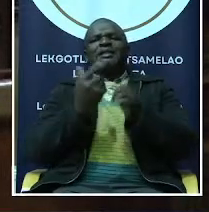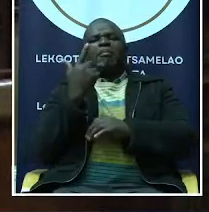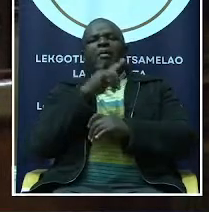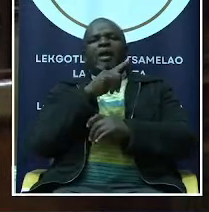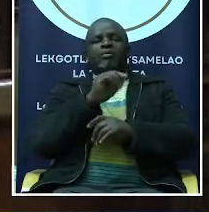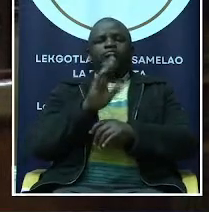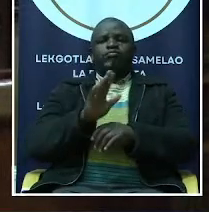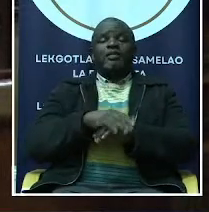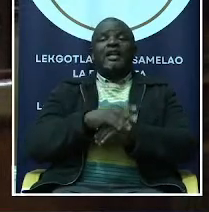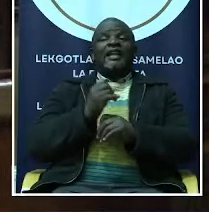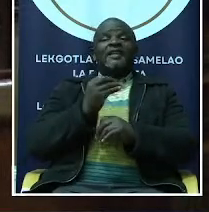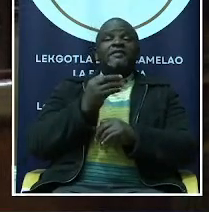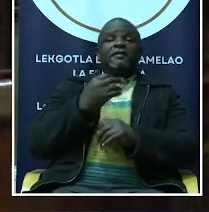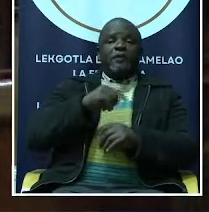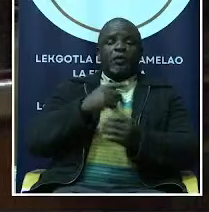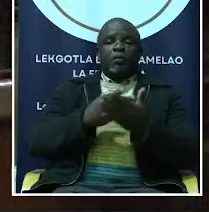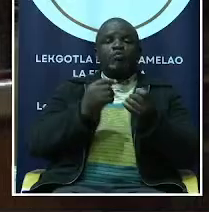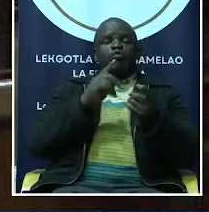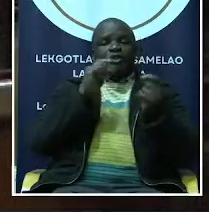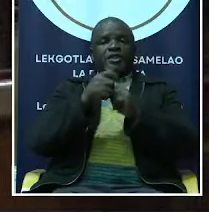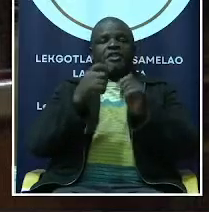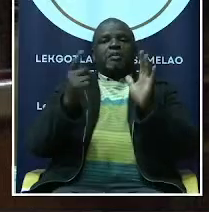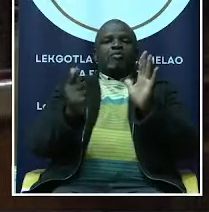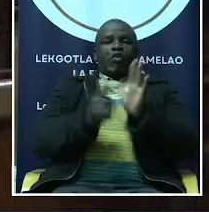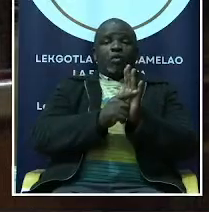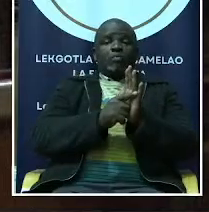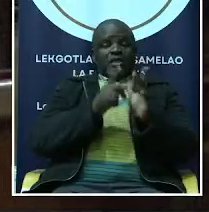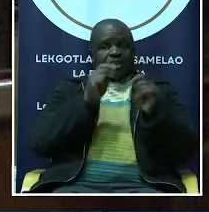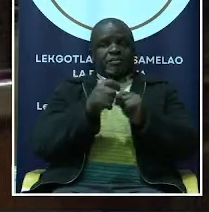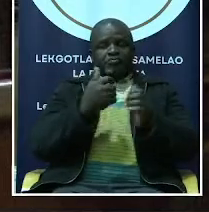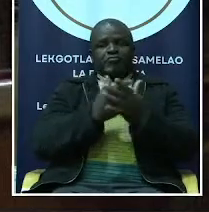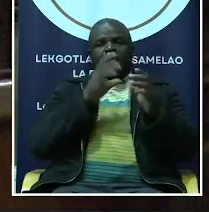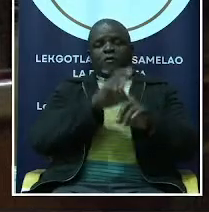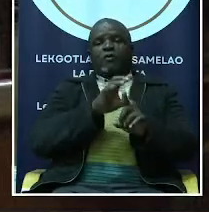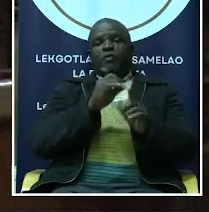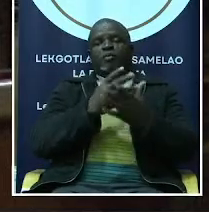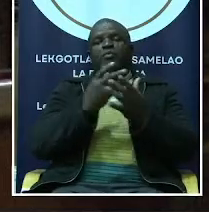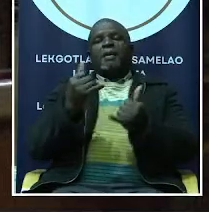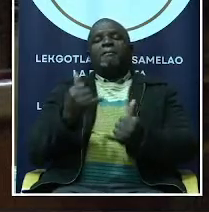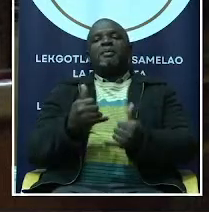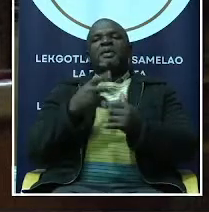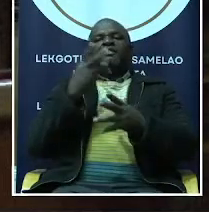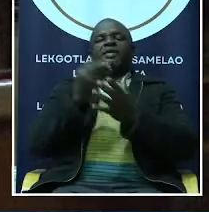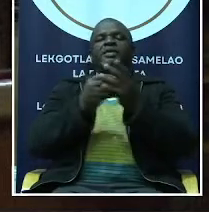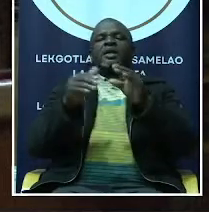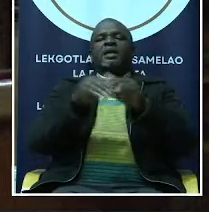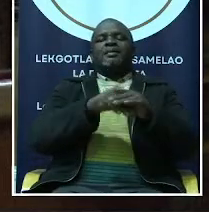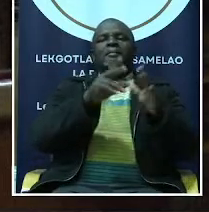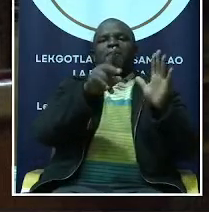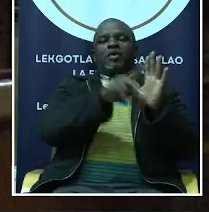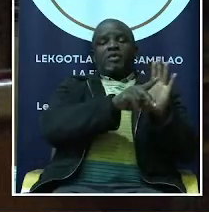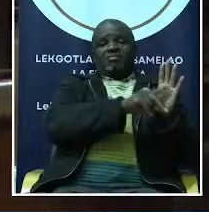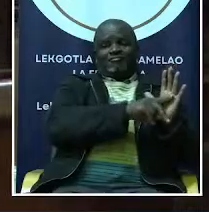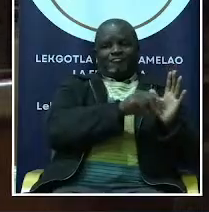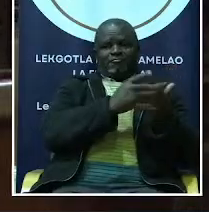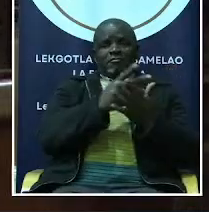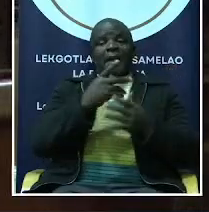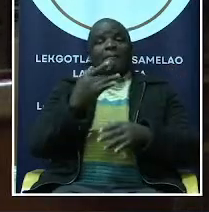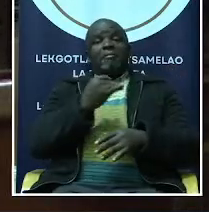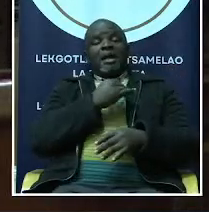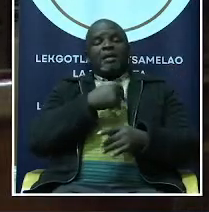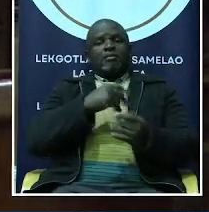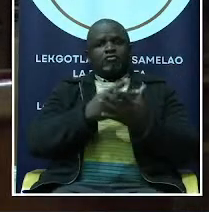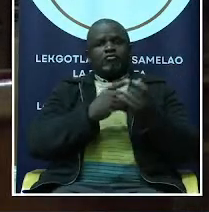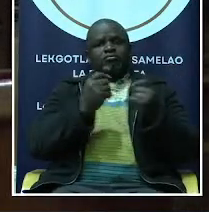come when we legislate it, when we write our angers into policy, when we turn our pain into laws